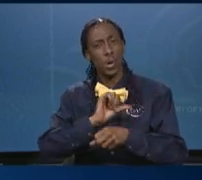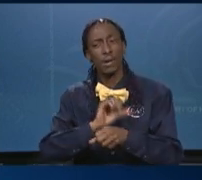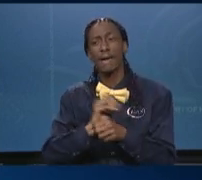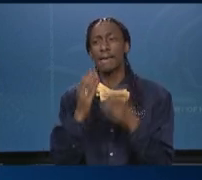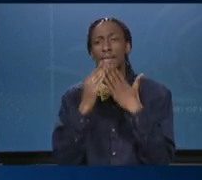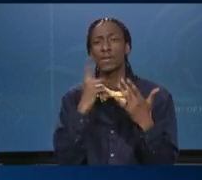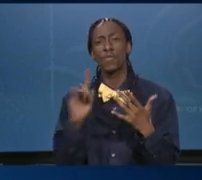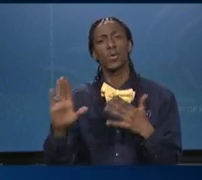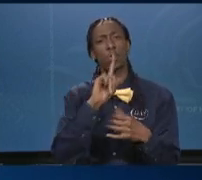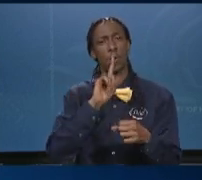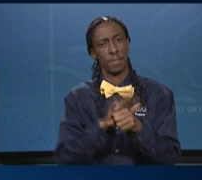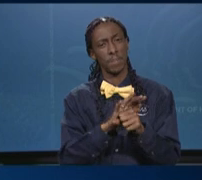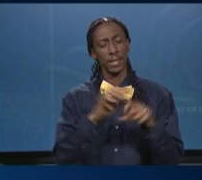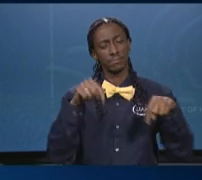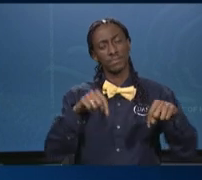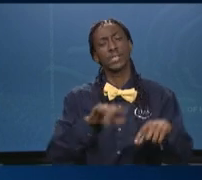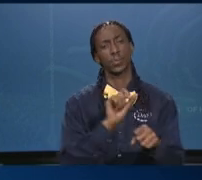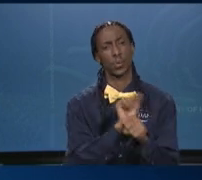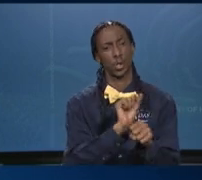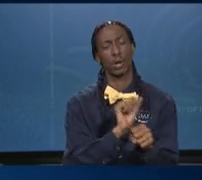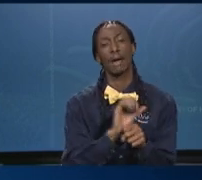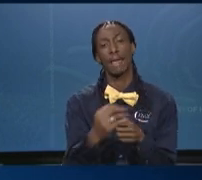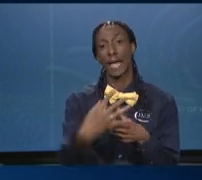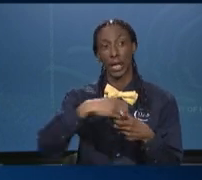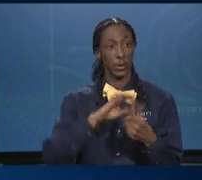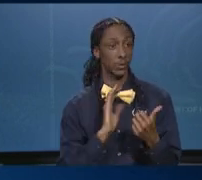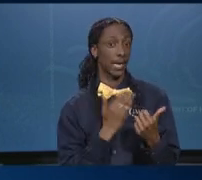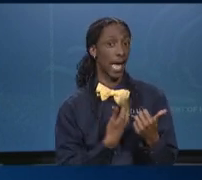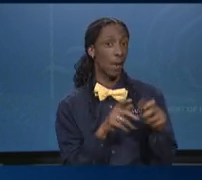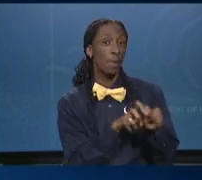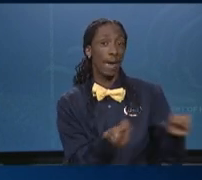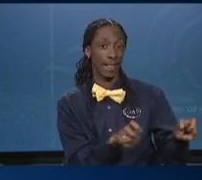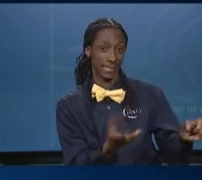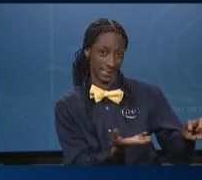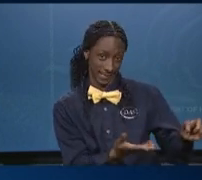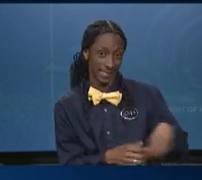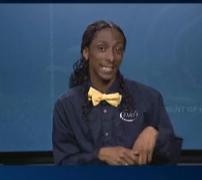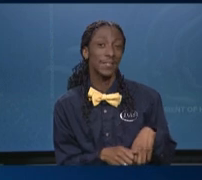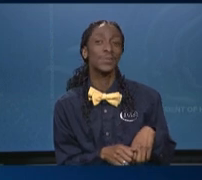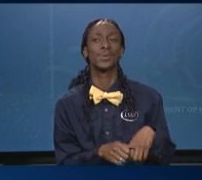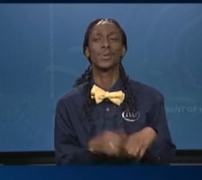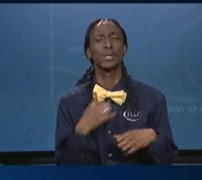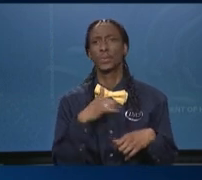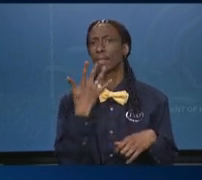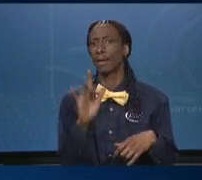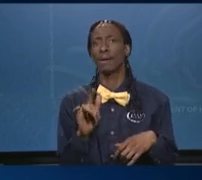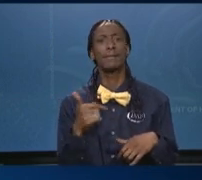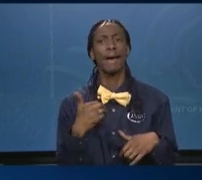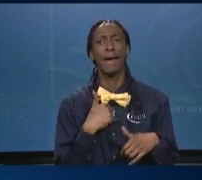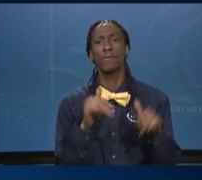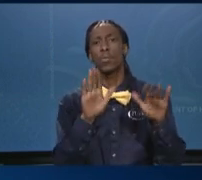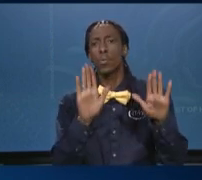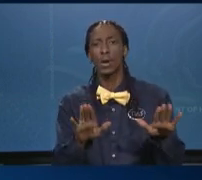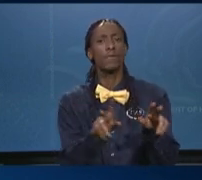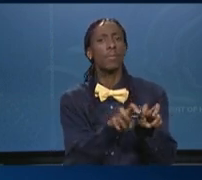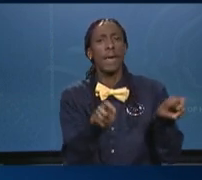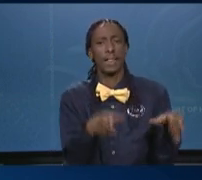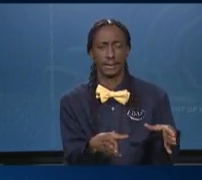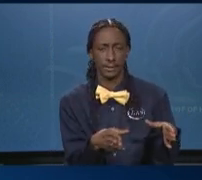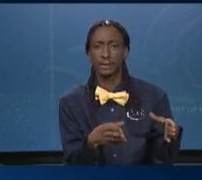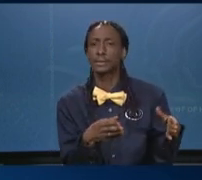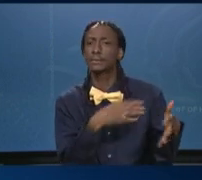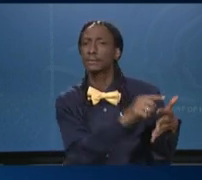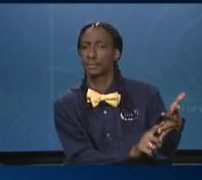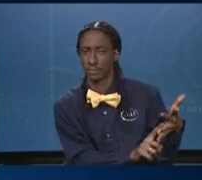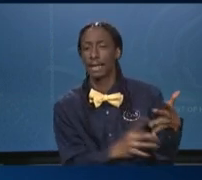your commitment to the work. And that includes our panelists here today, and we're so lucky to be joined by a really wonderful panelist group who